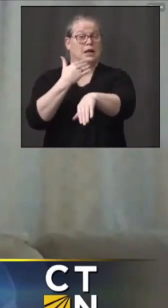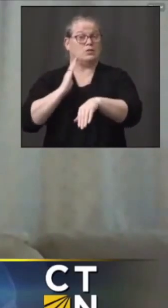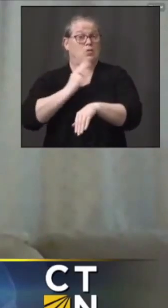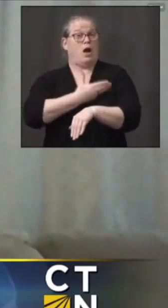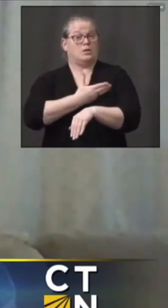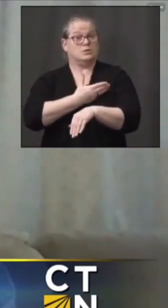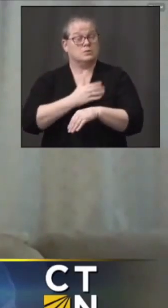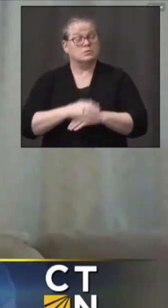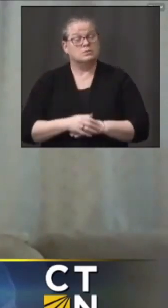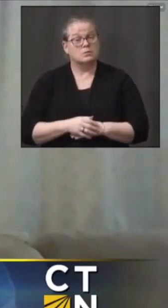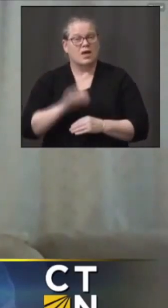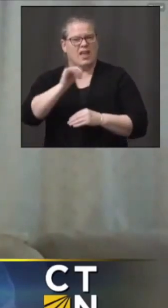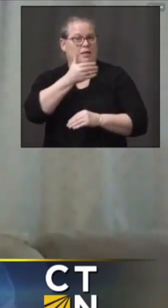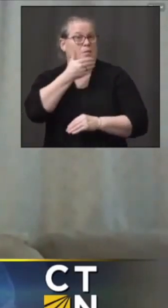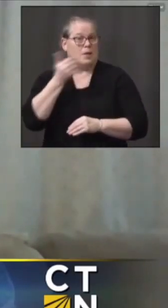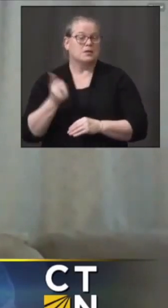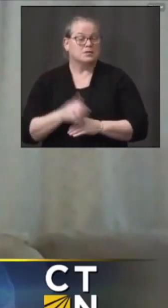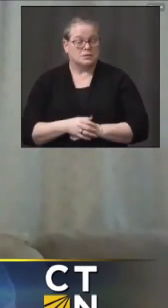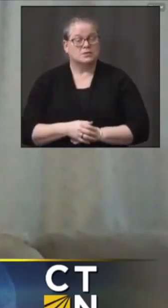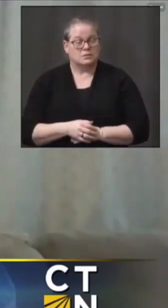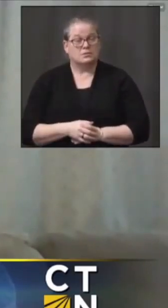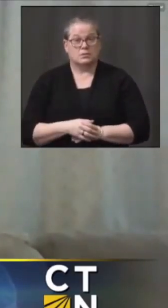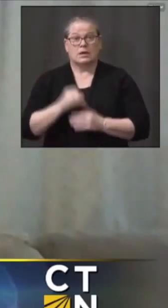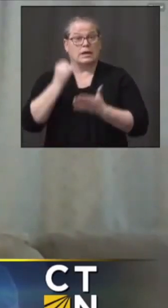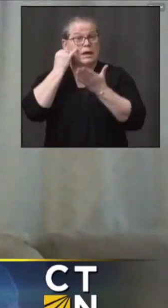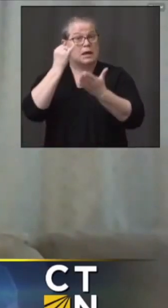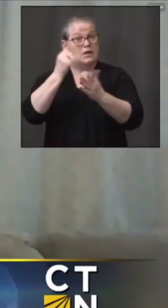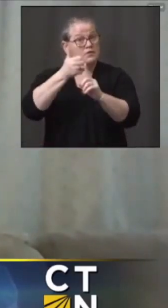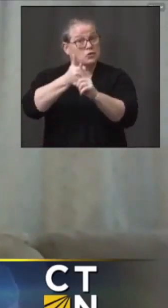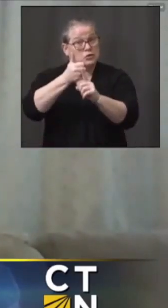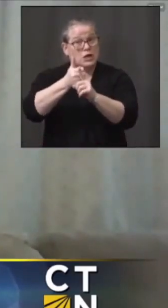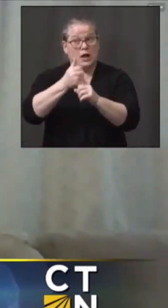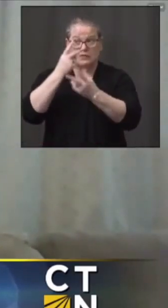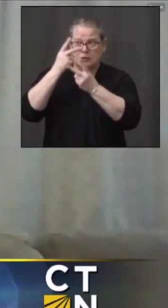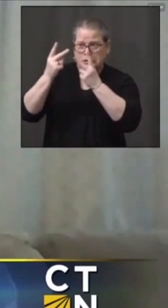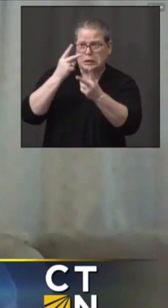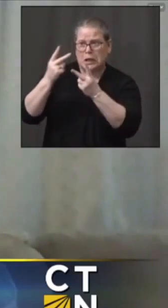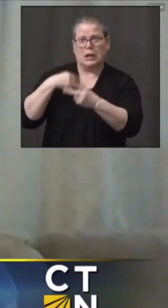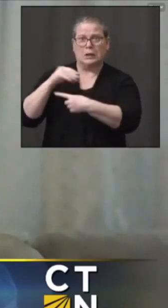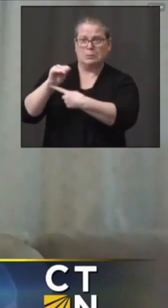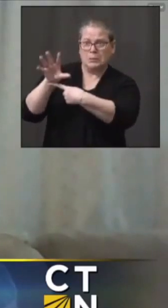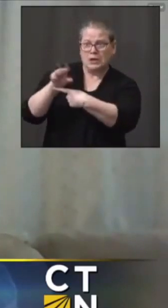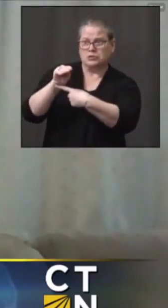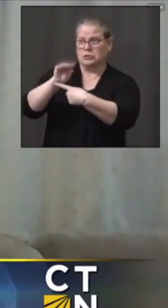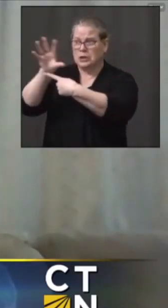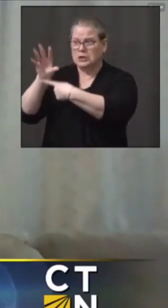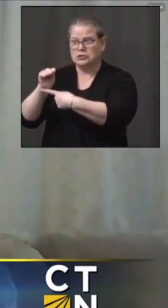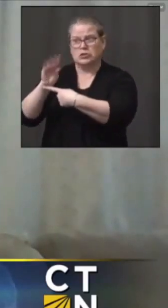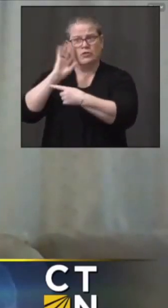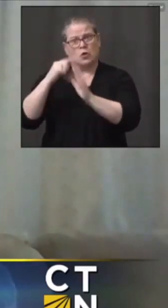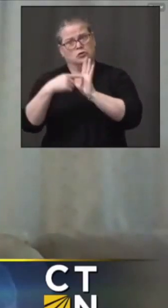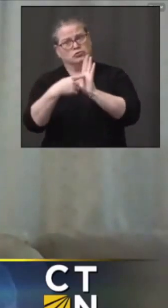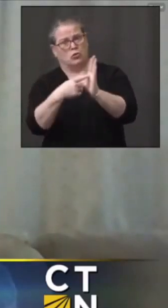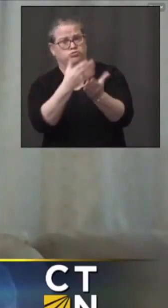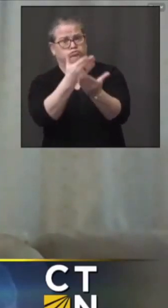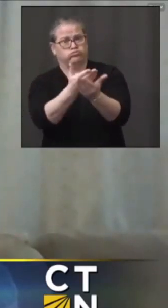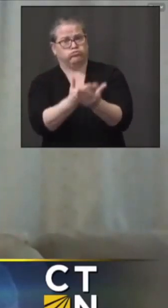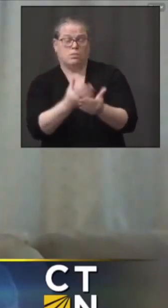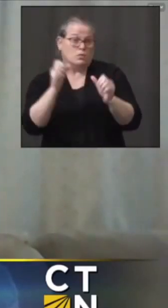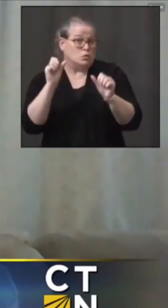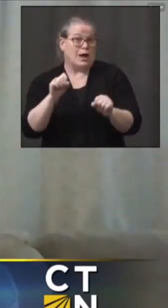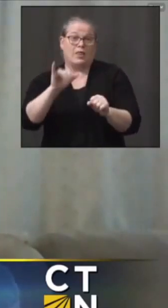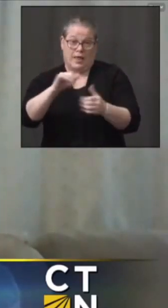would be the best way. But yeah, if you wanted to take pictures and have that available to share, that certainly helps as